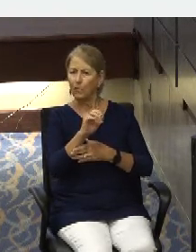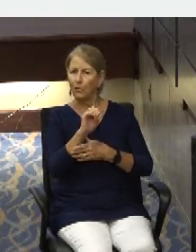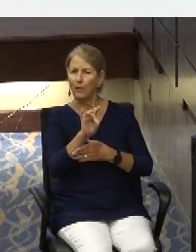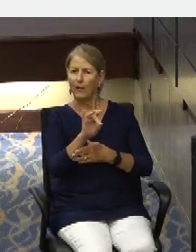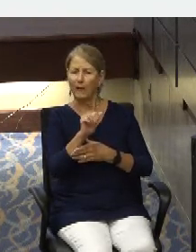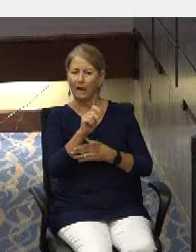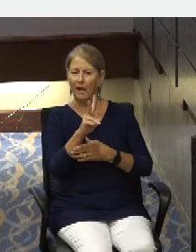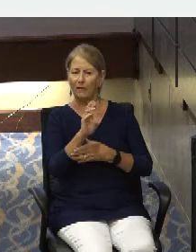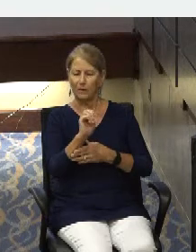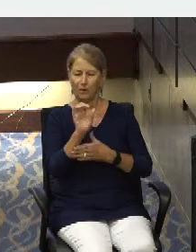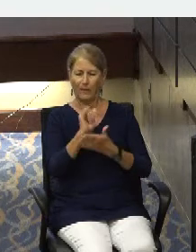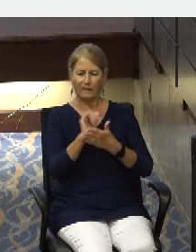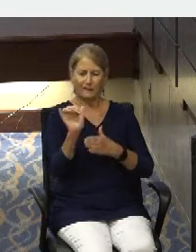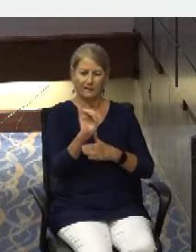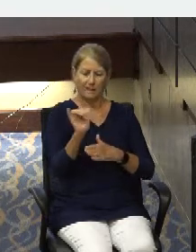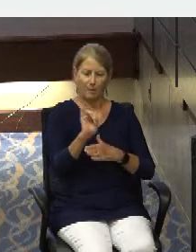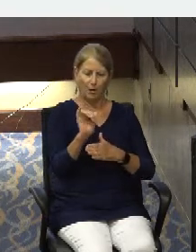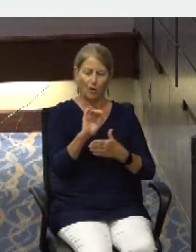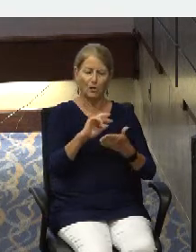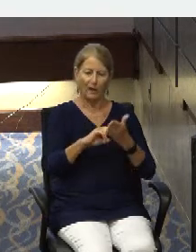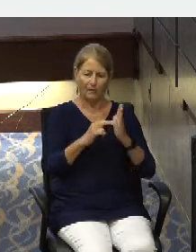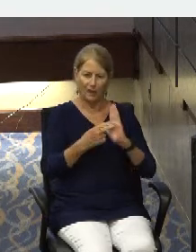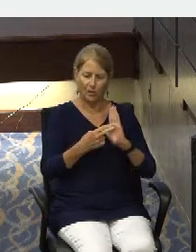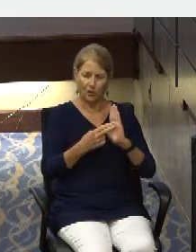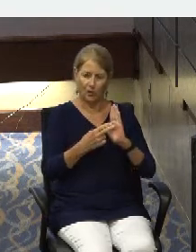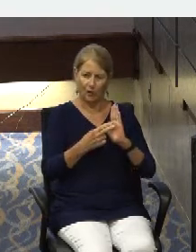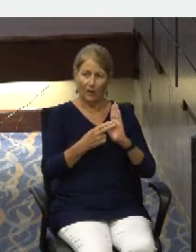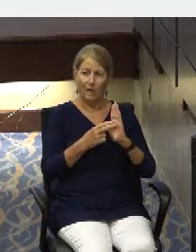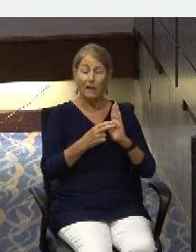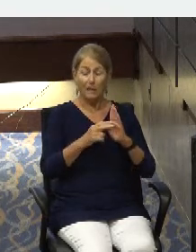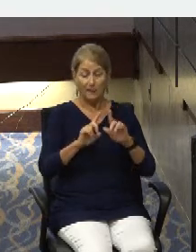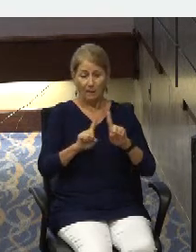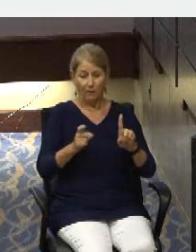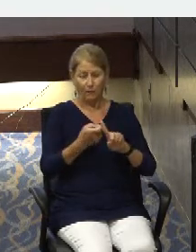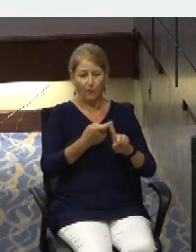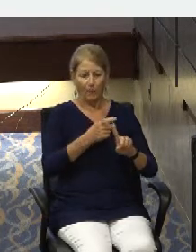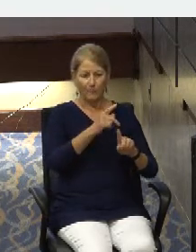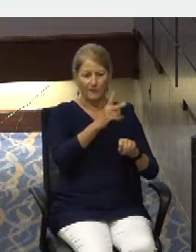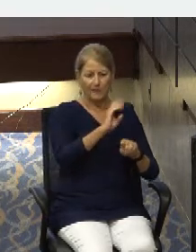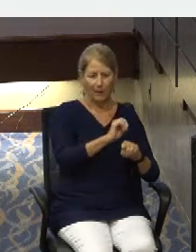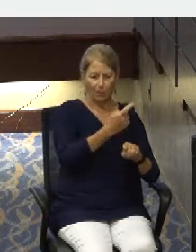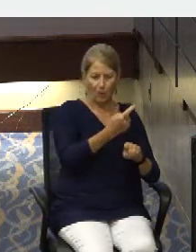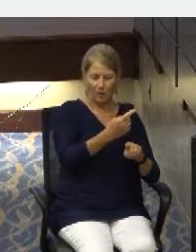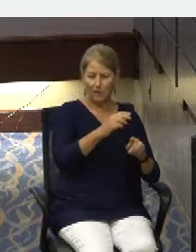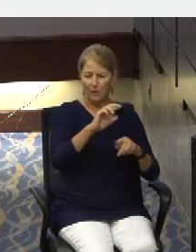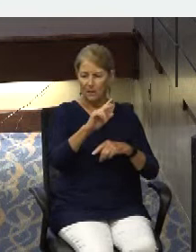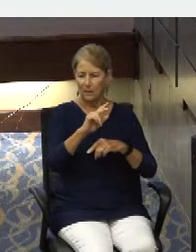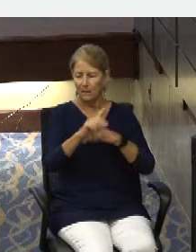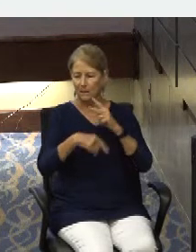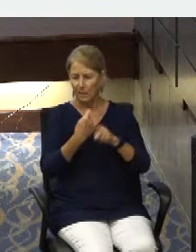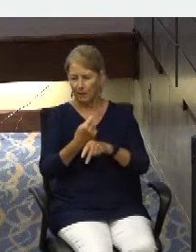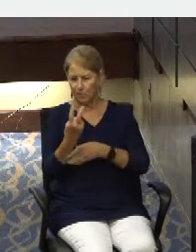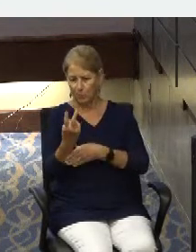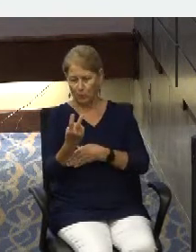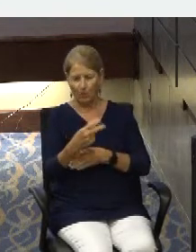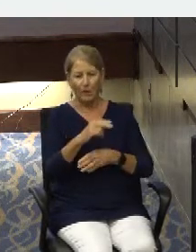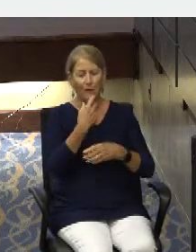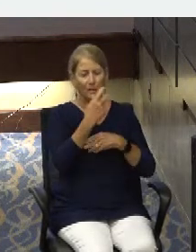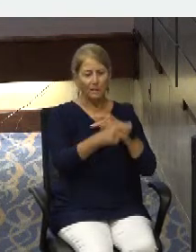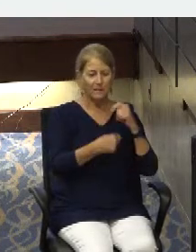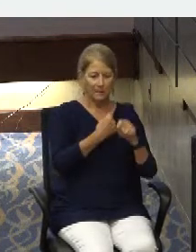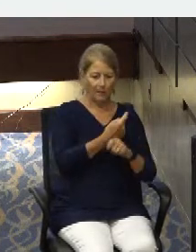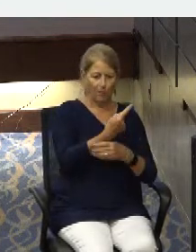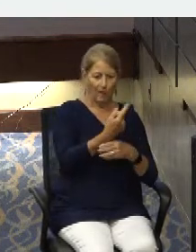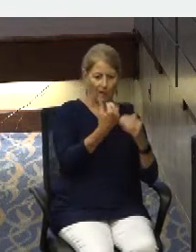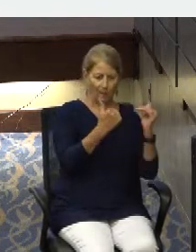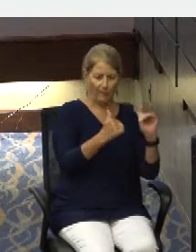similar definition. Basically, the difference between a Type 2 and a Type 1 for a transitional shelter is that a Type 1 does limit it to